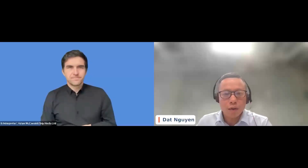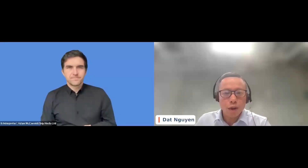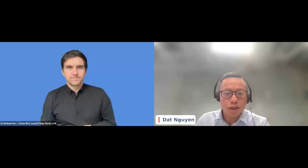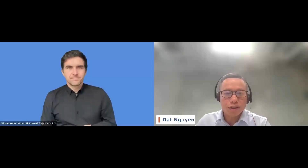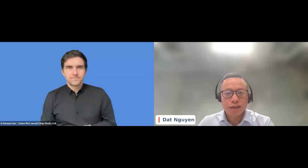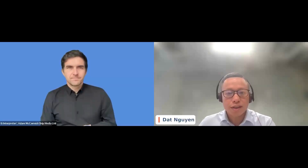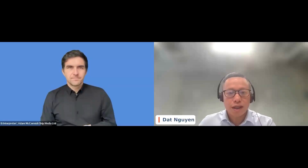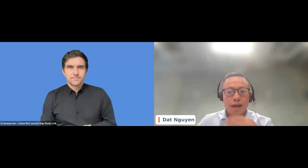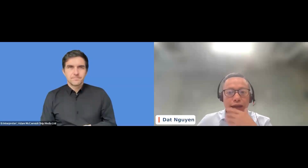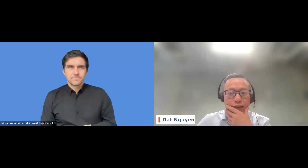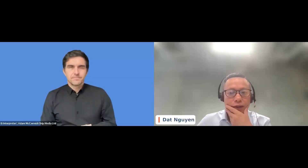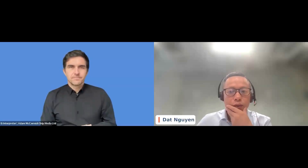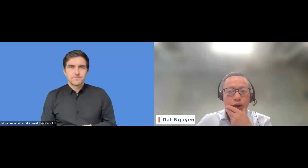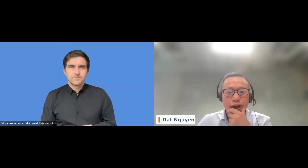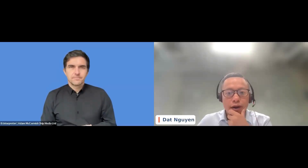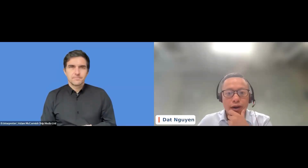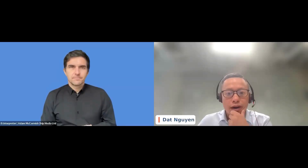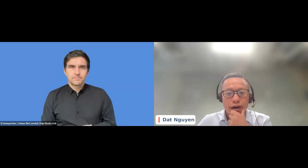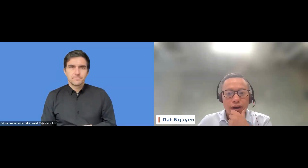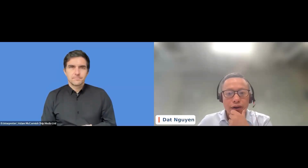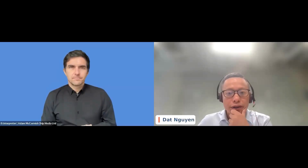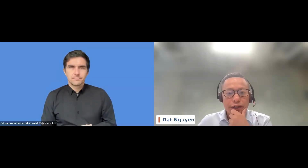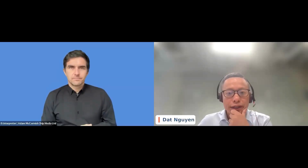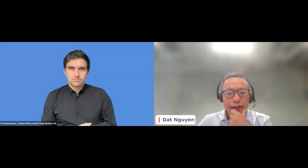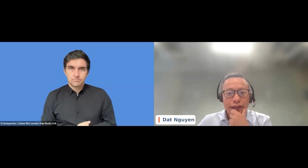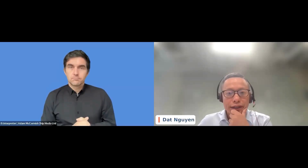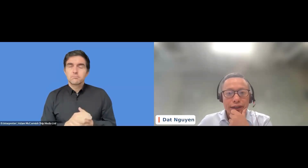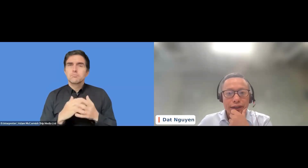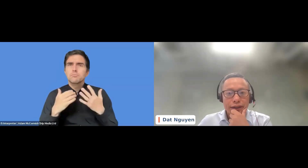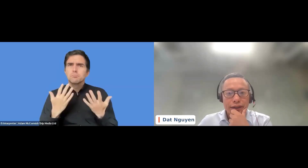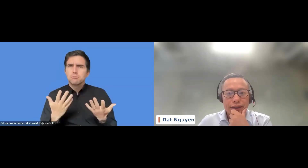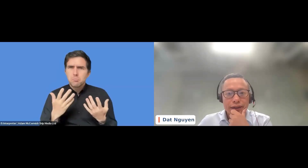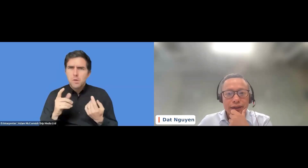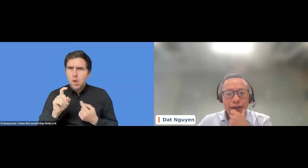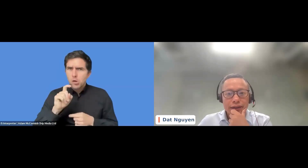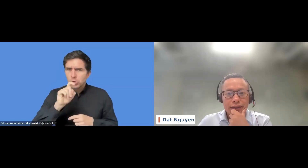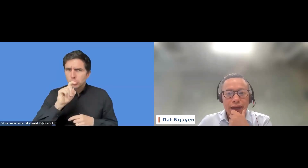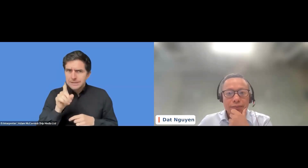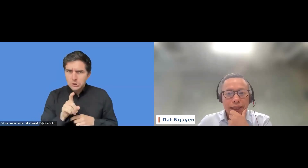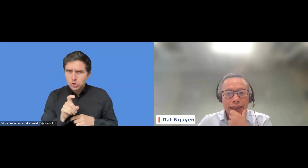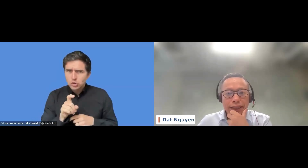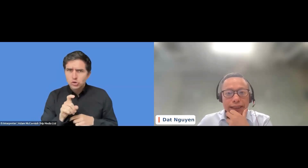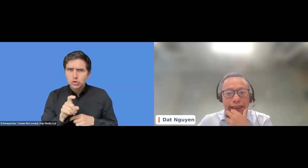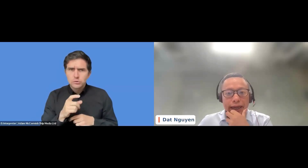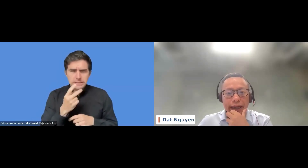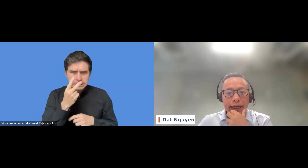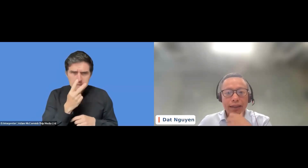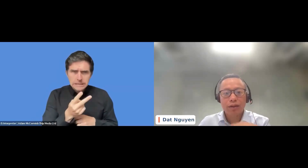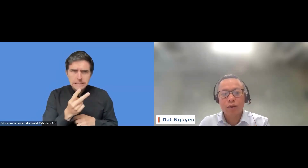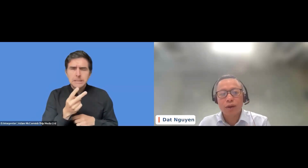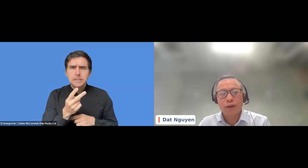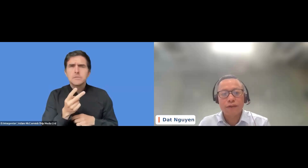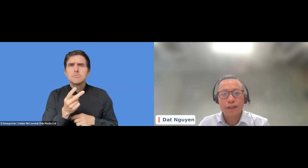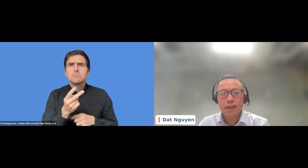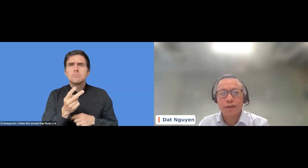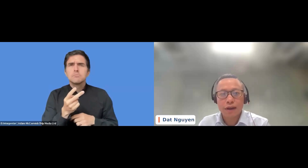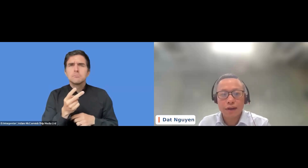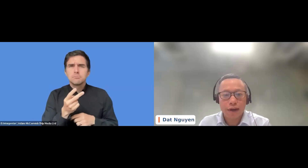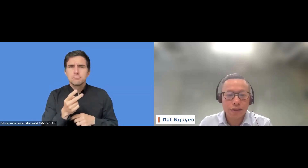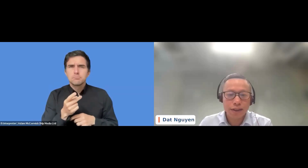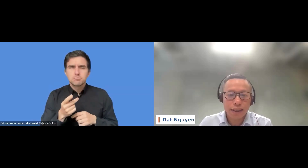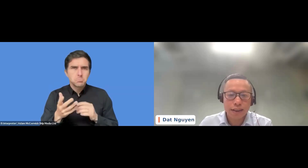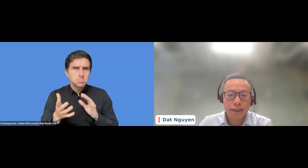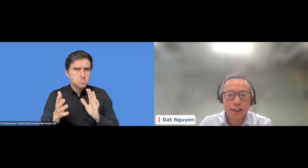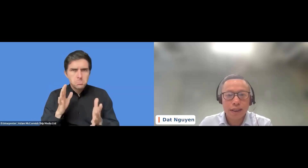There is a question, I don't know, on the M&E. I don't know, Felix,